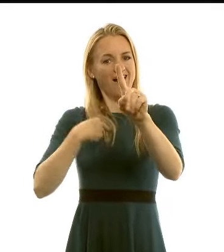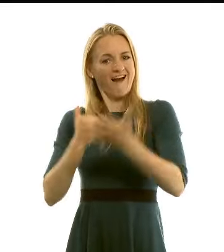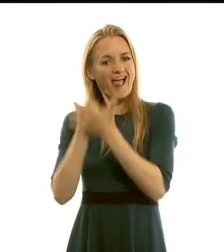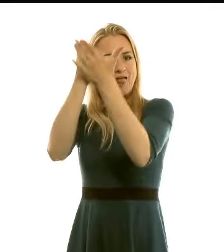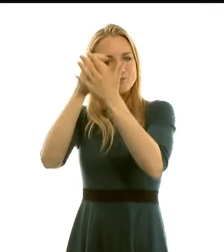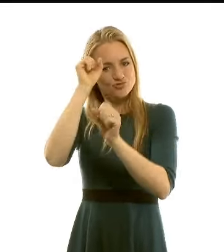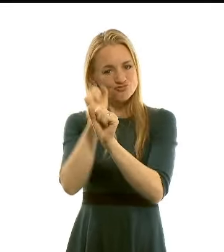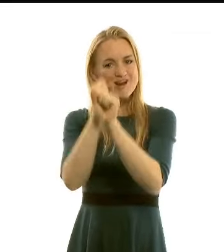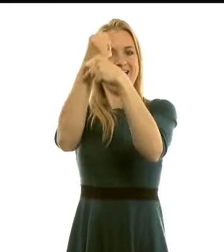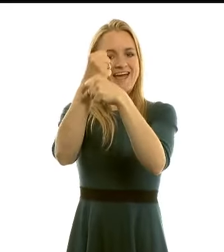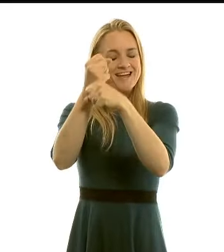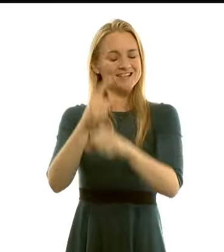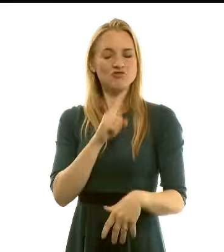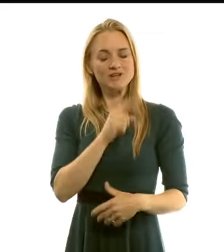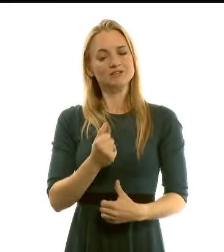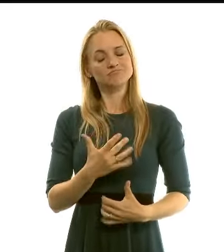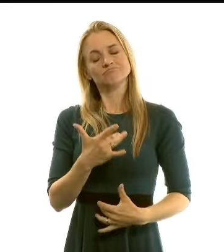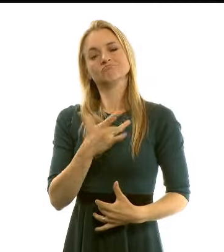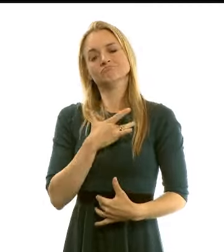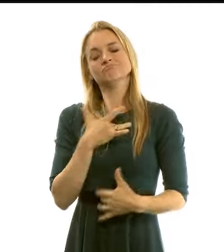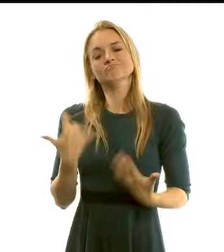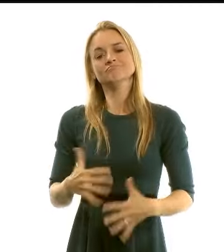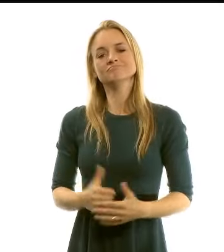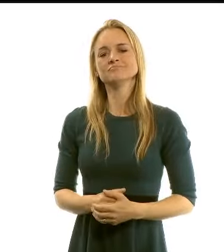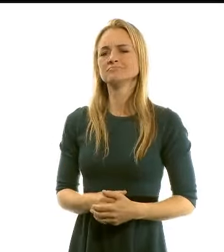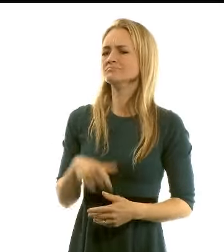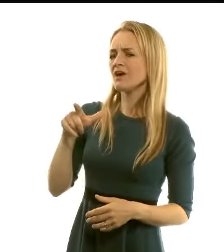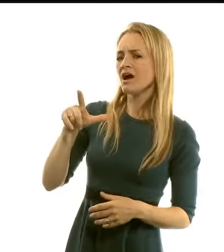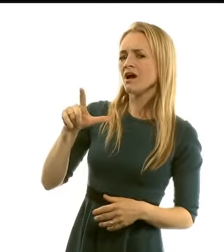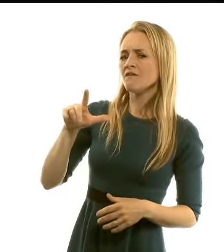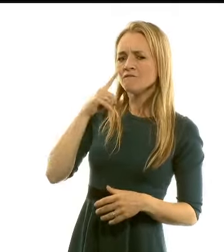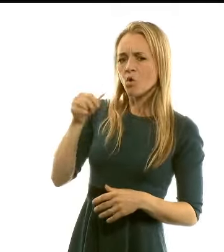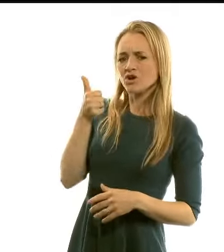ask, what significance have Lego bricks had in your life?